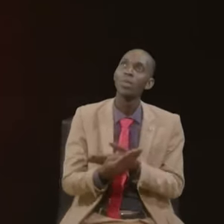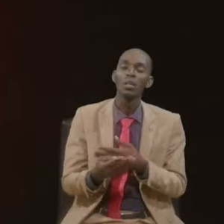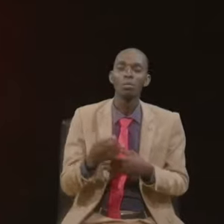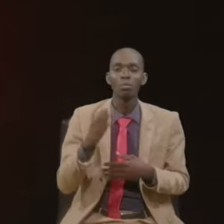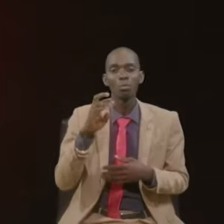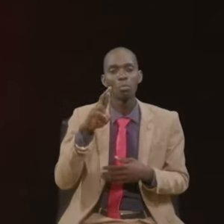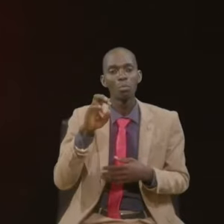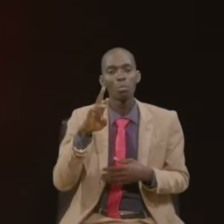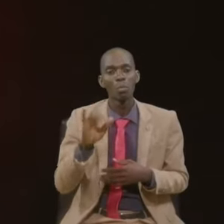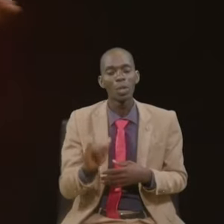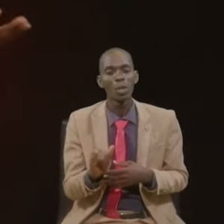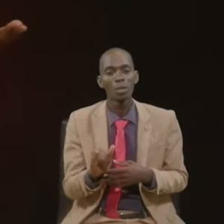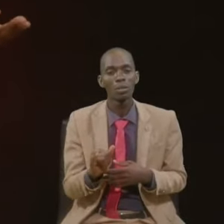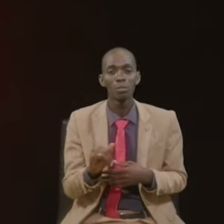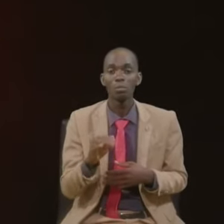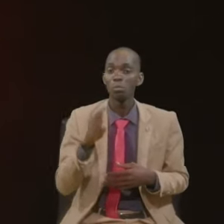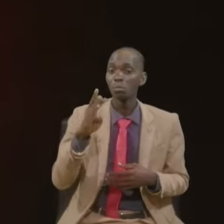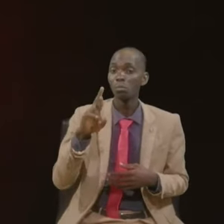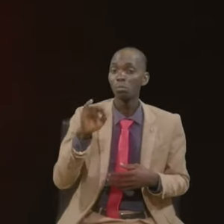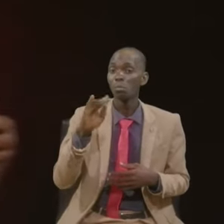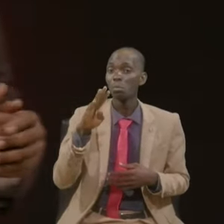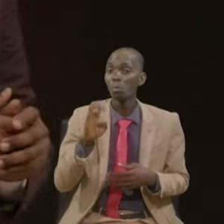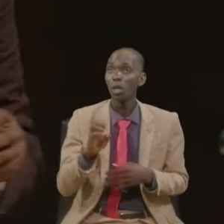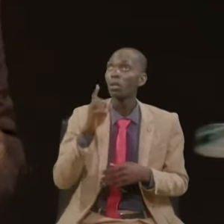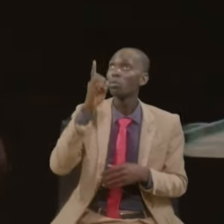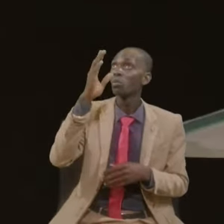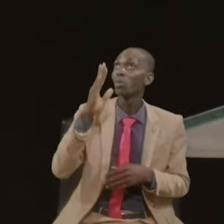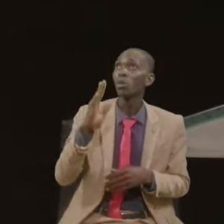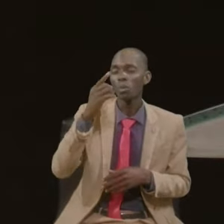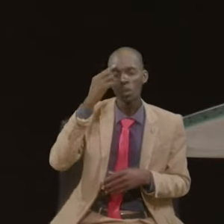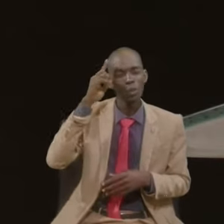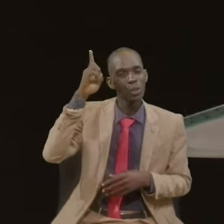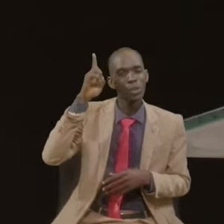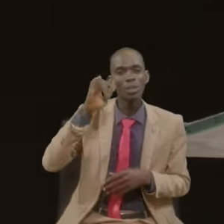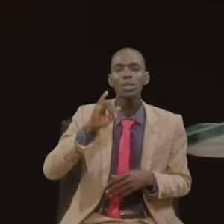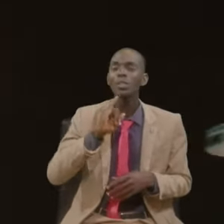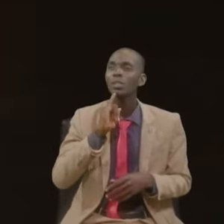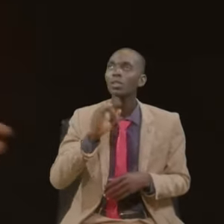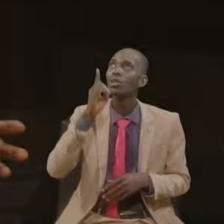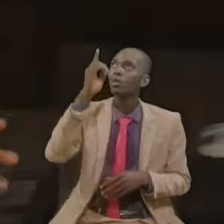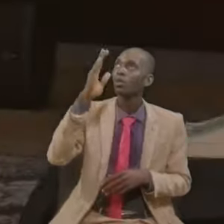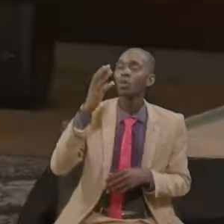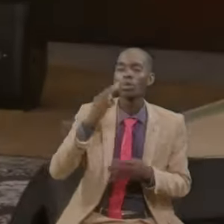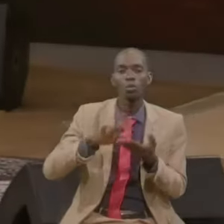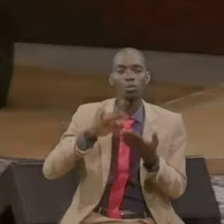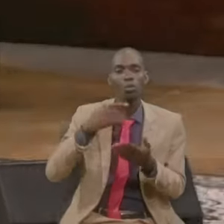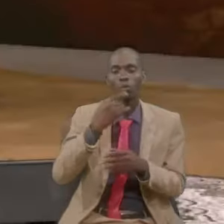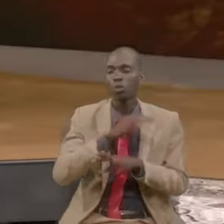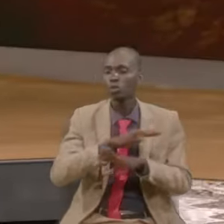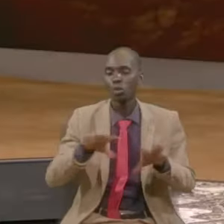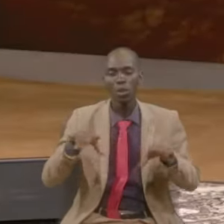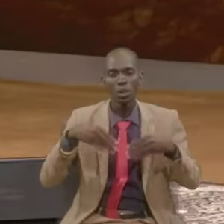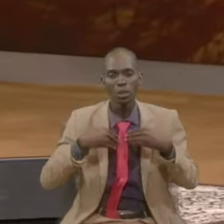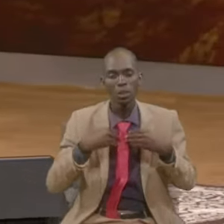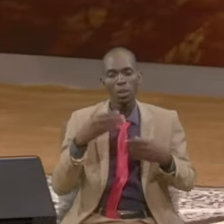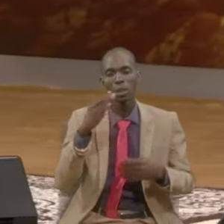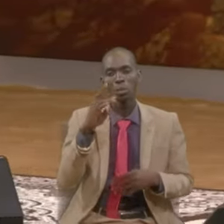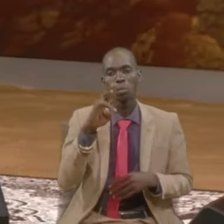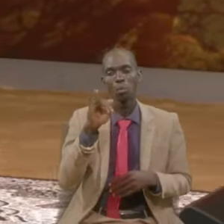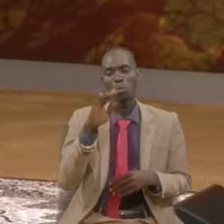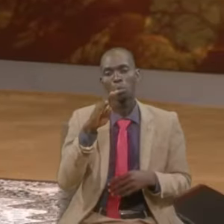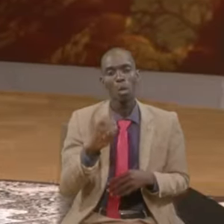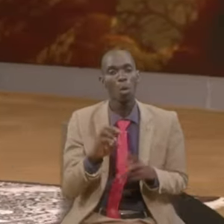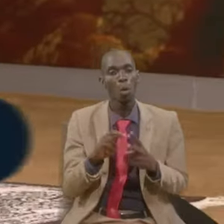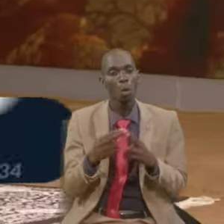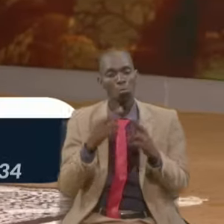glory, and he doesn't take bribe, he doesn't have respect of persons. Deuteronomy chapter 10,